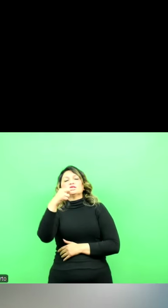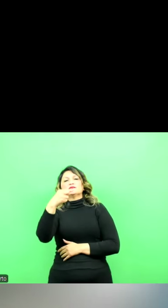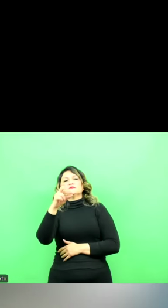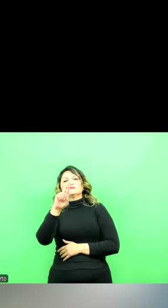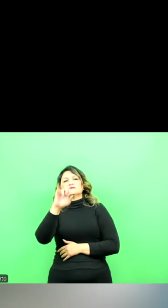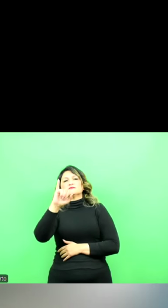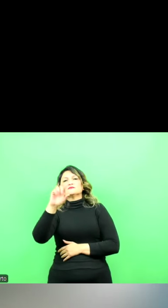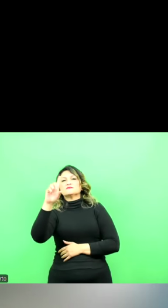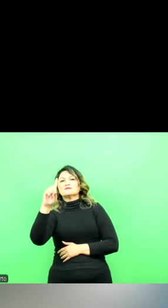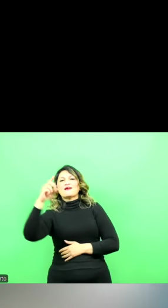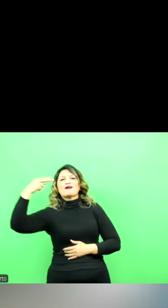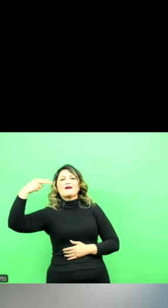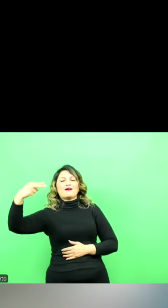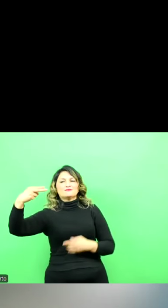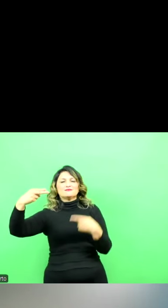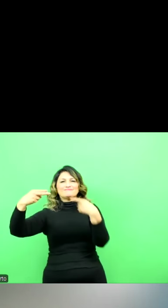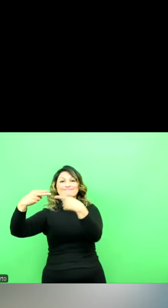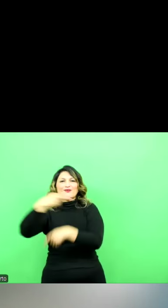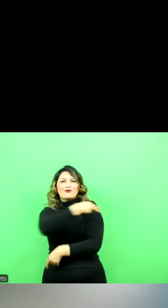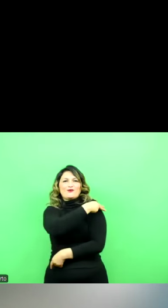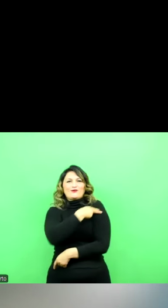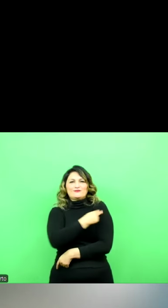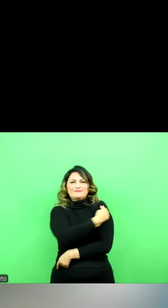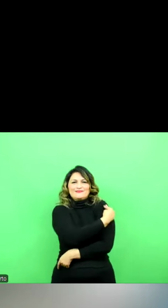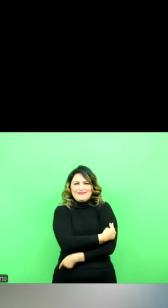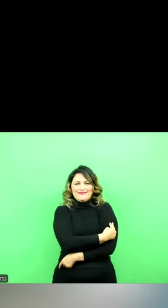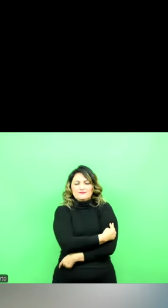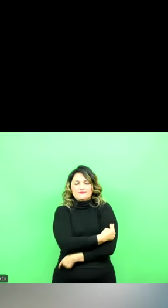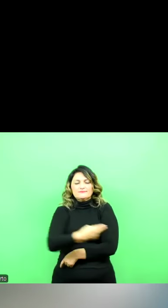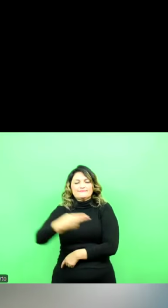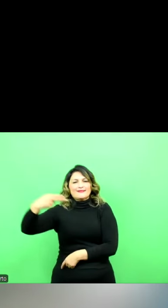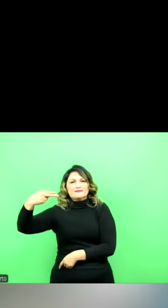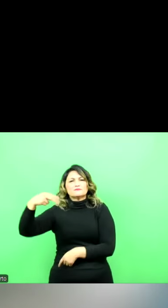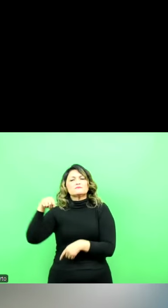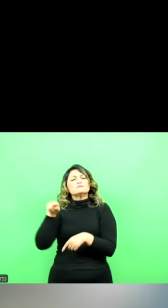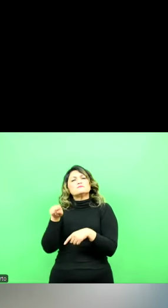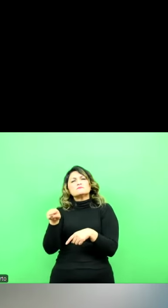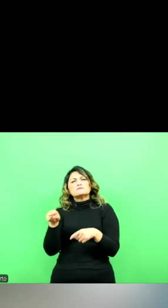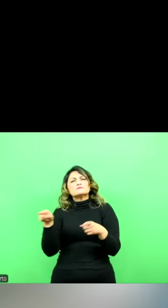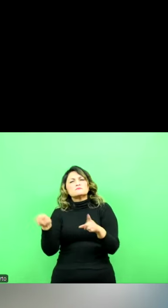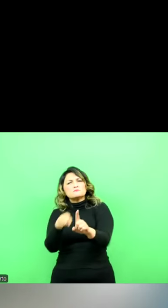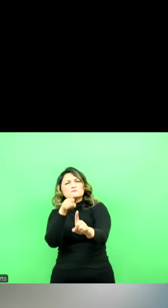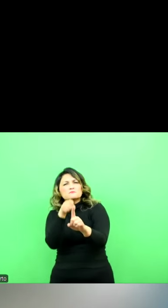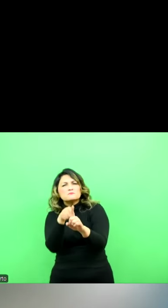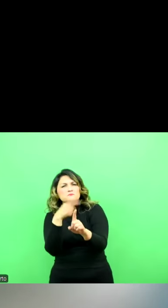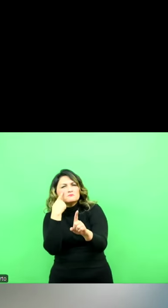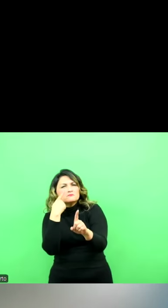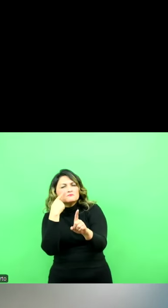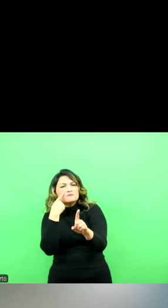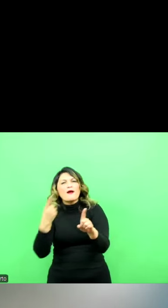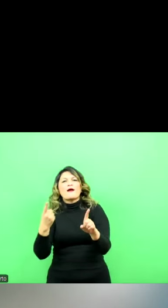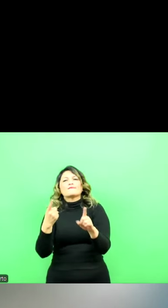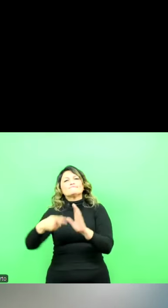which is something which is being implemented in hospitals. We're going to look at some of its results.